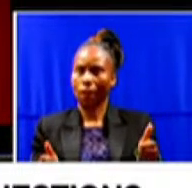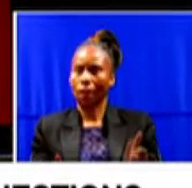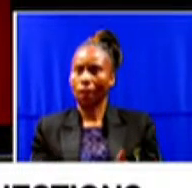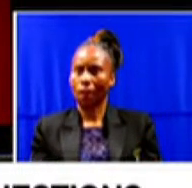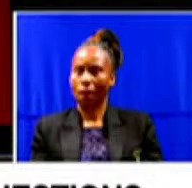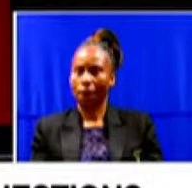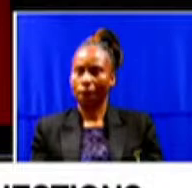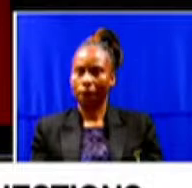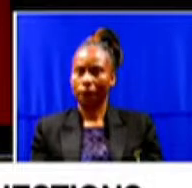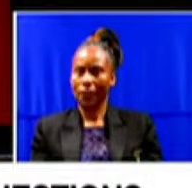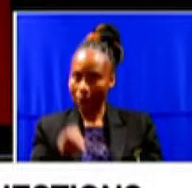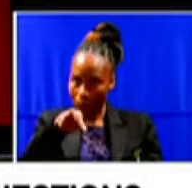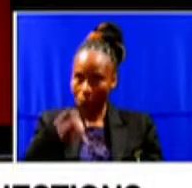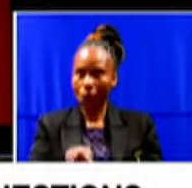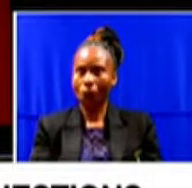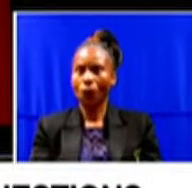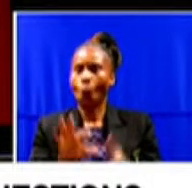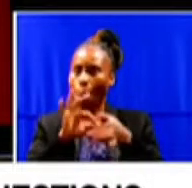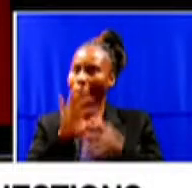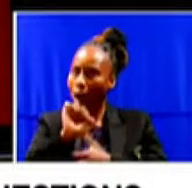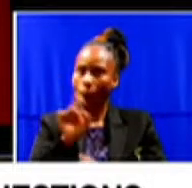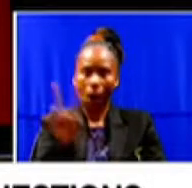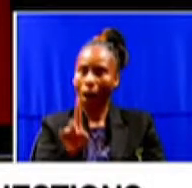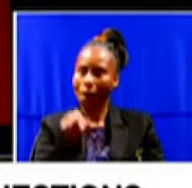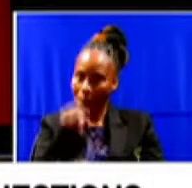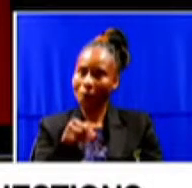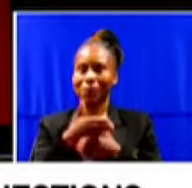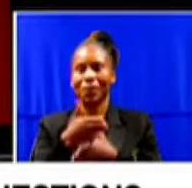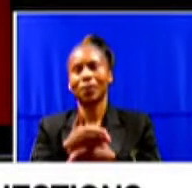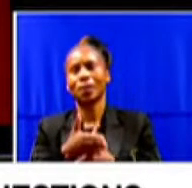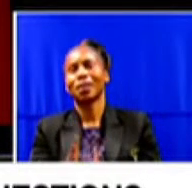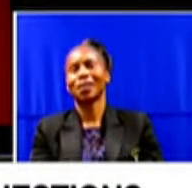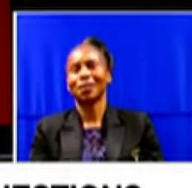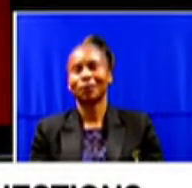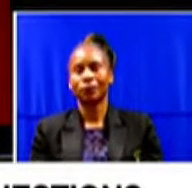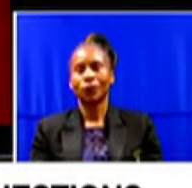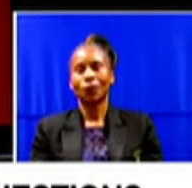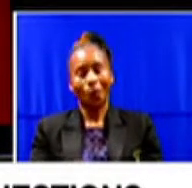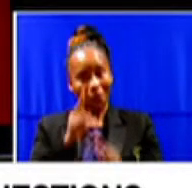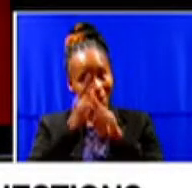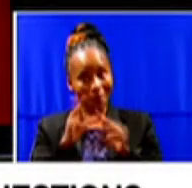ta ntirhweni. Honorable members, please don't rule from the floor.